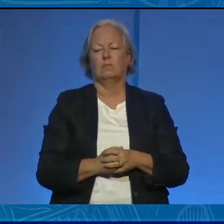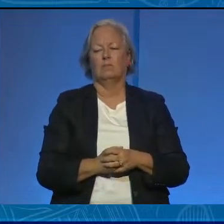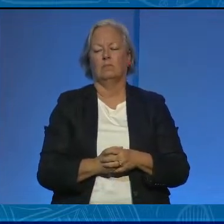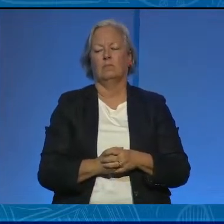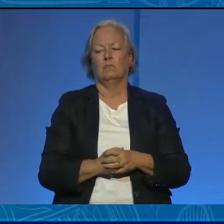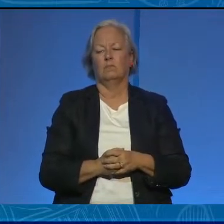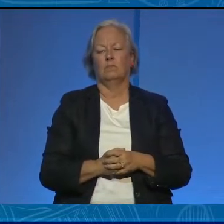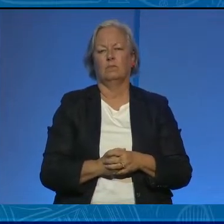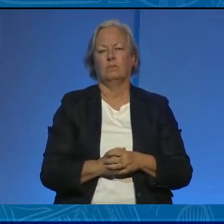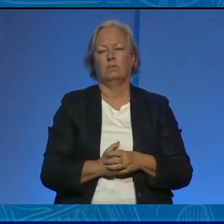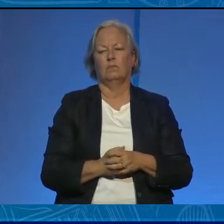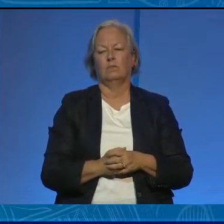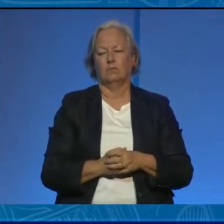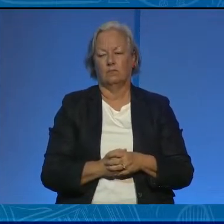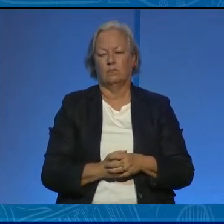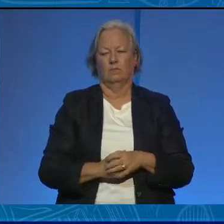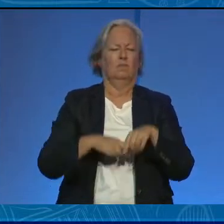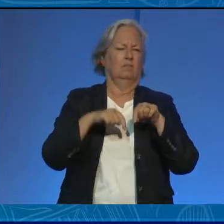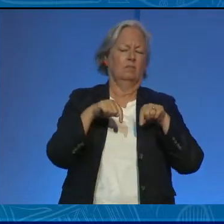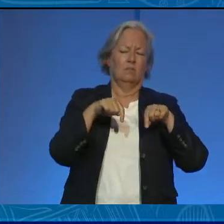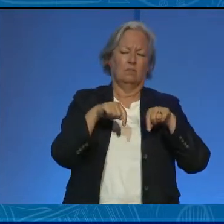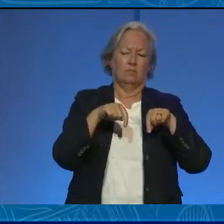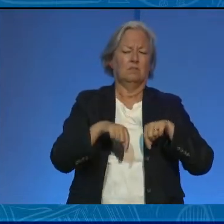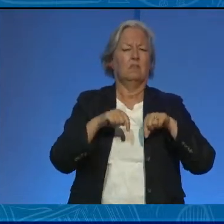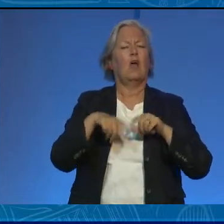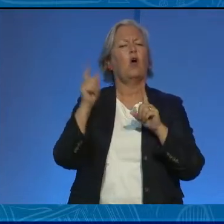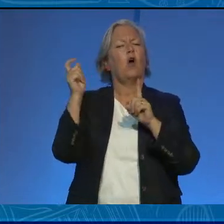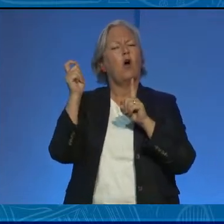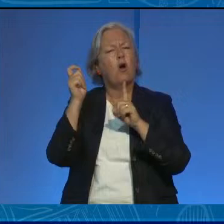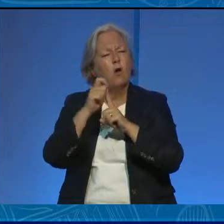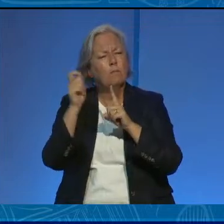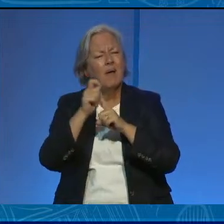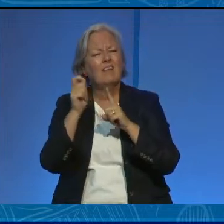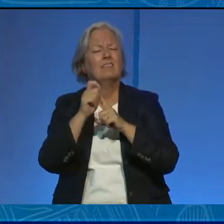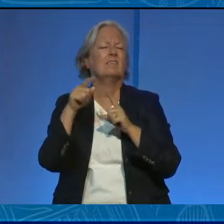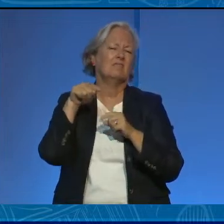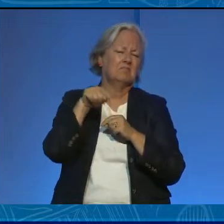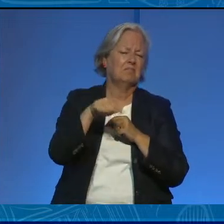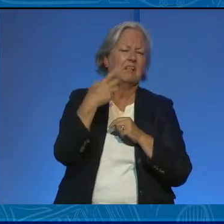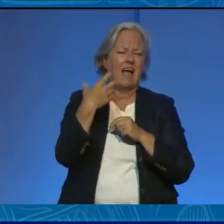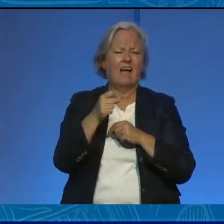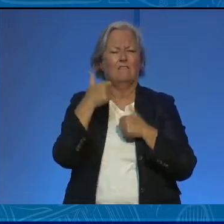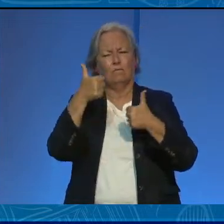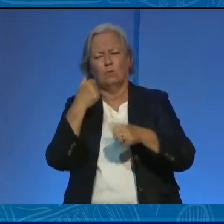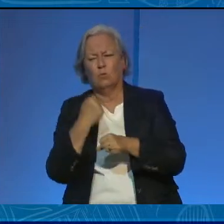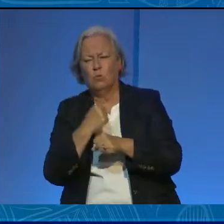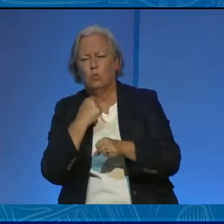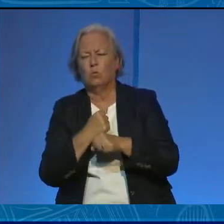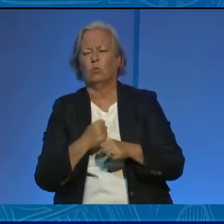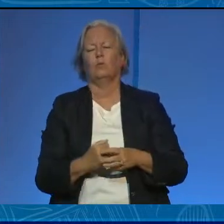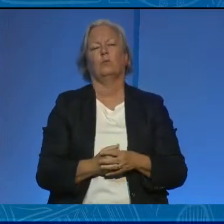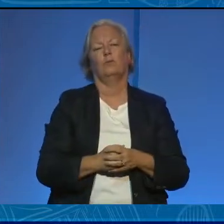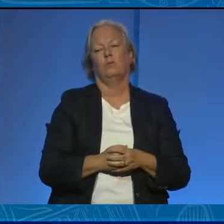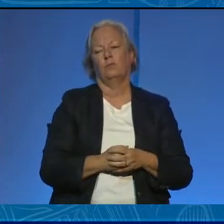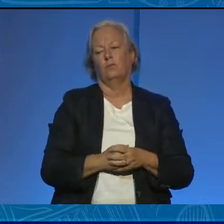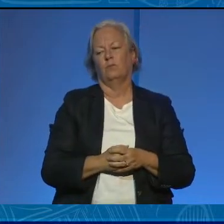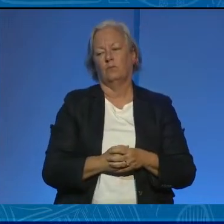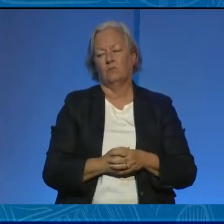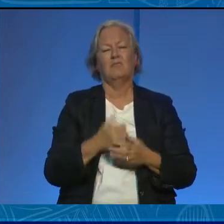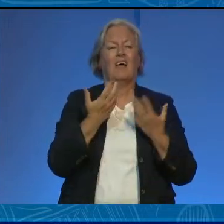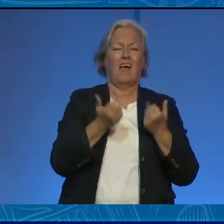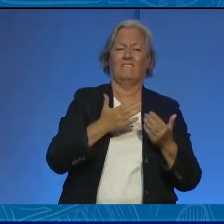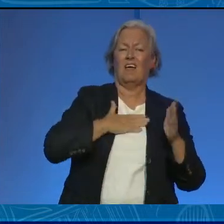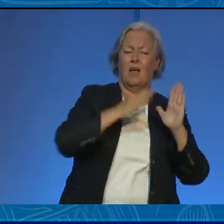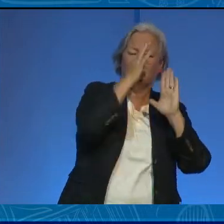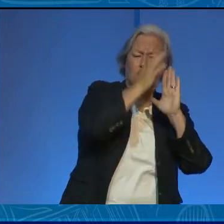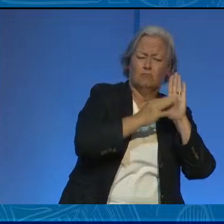has been doing wonderful projects in Pakistan. Arise Philippines, they are doing an amazing job. Standard operating procedures,